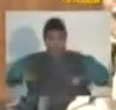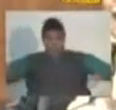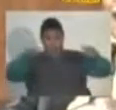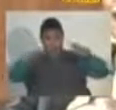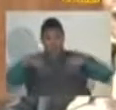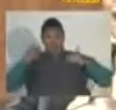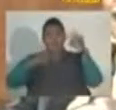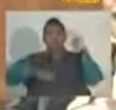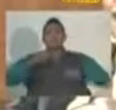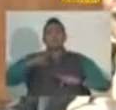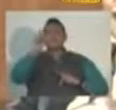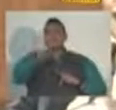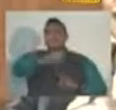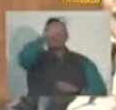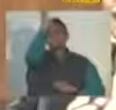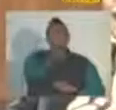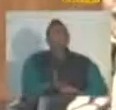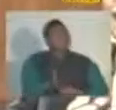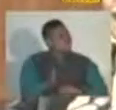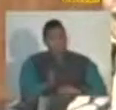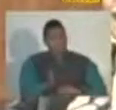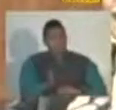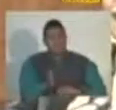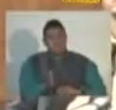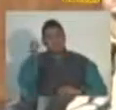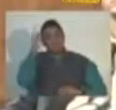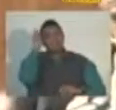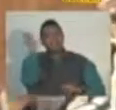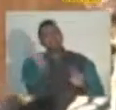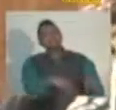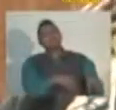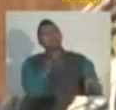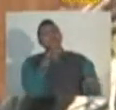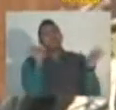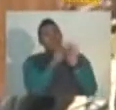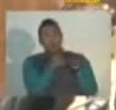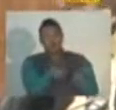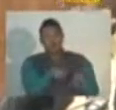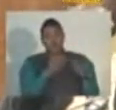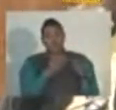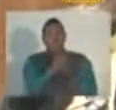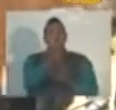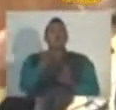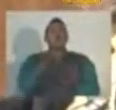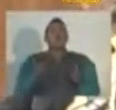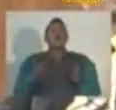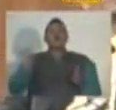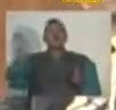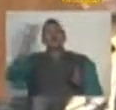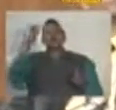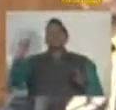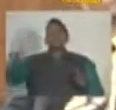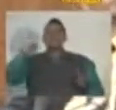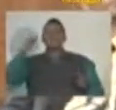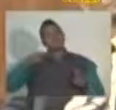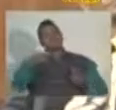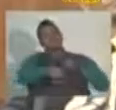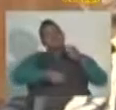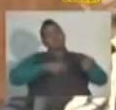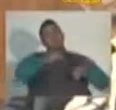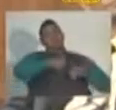young people must never, Mr. Speaker, be imperiled by the reluctance of the state to fund their